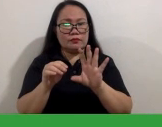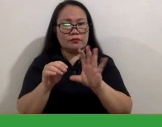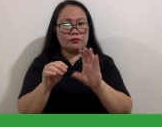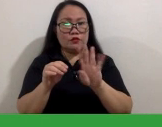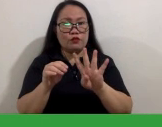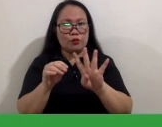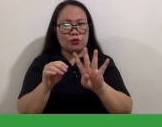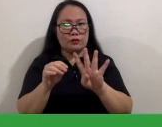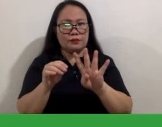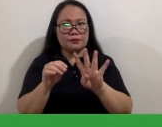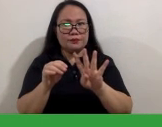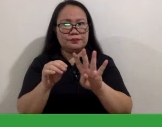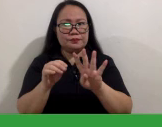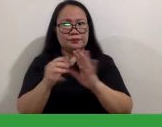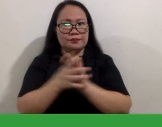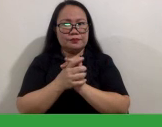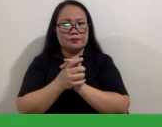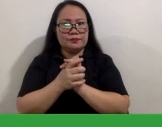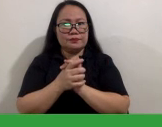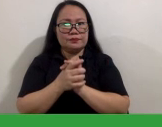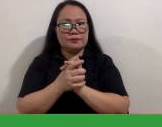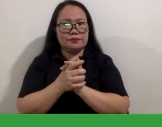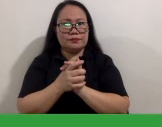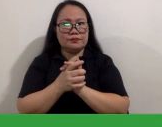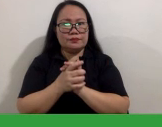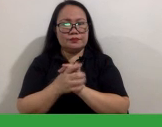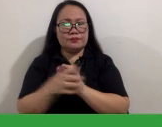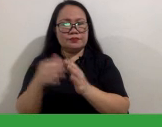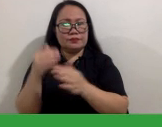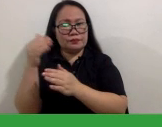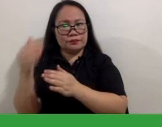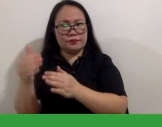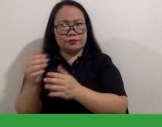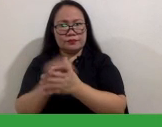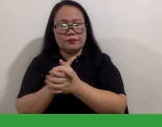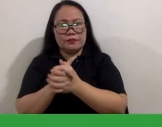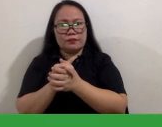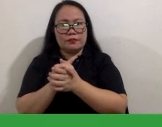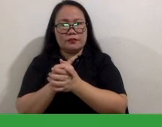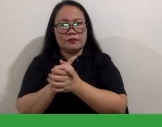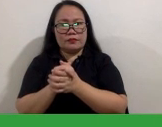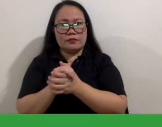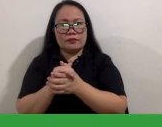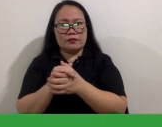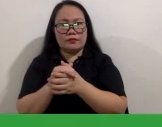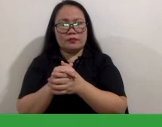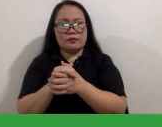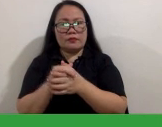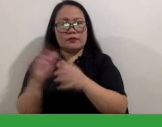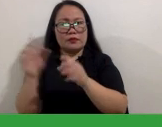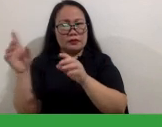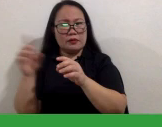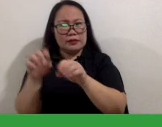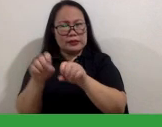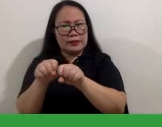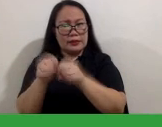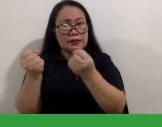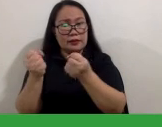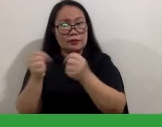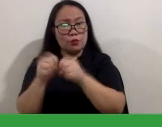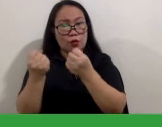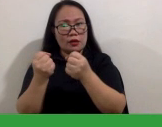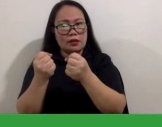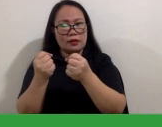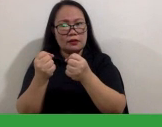104. So, 8 times 13 is equal to 104. Another example. So, pwede natin i-apply ang distributive